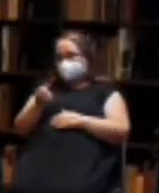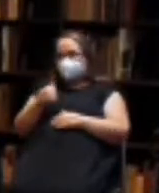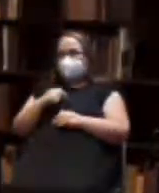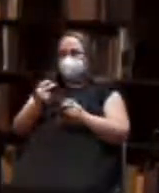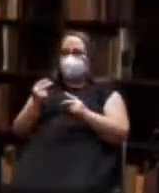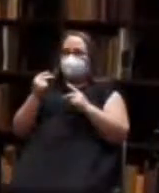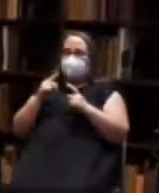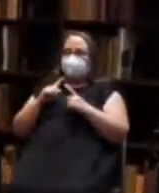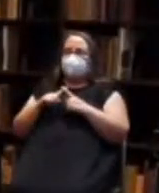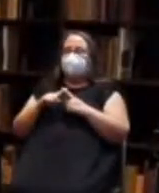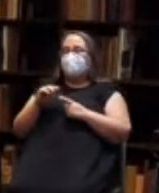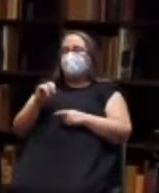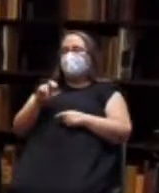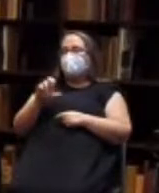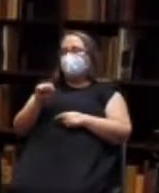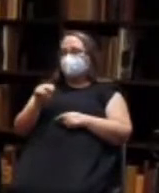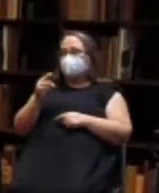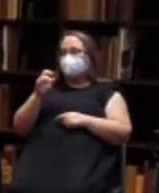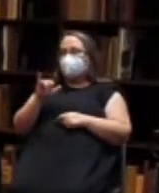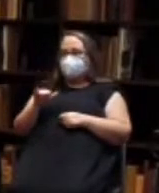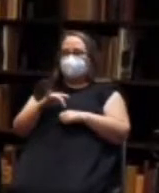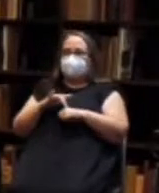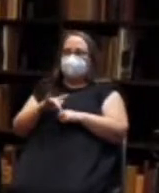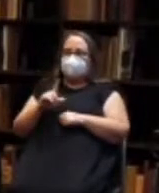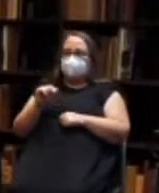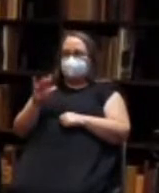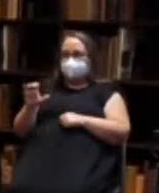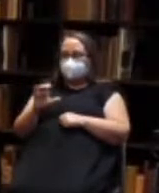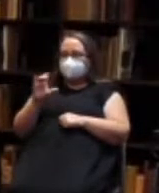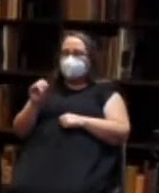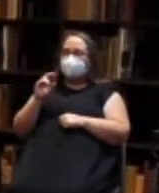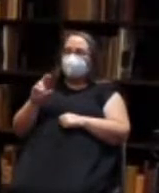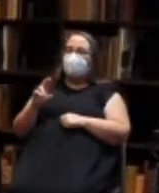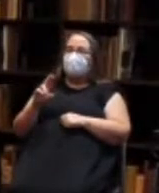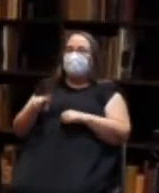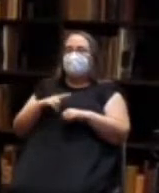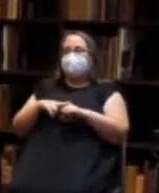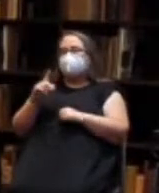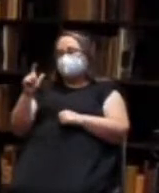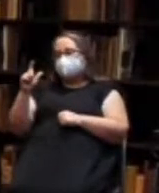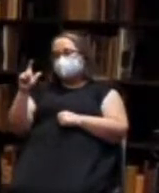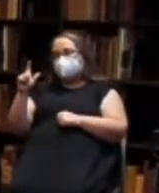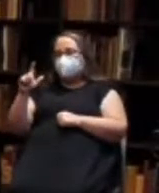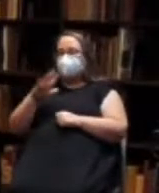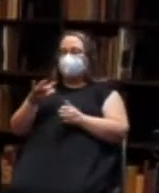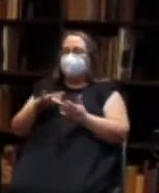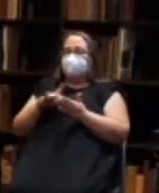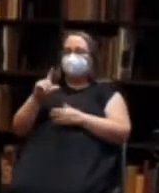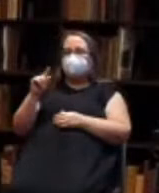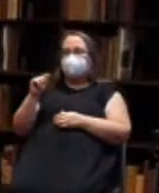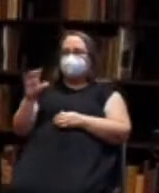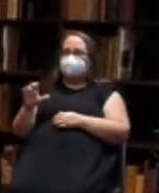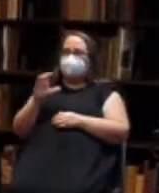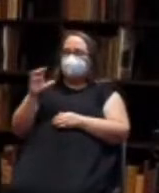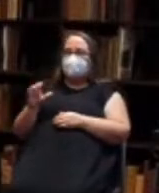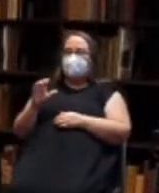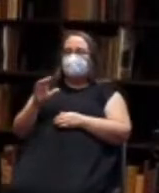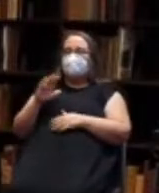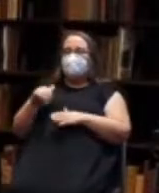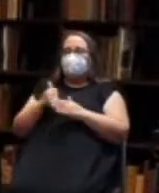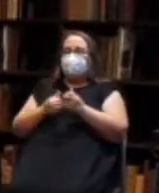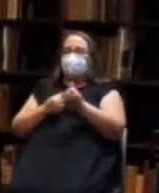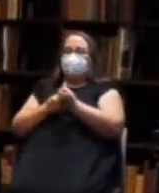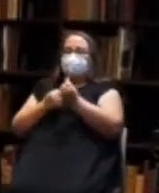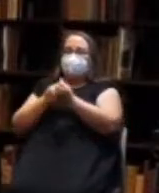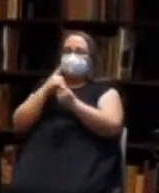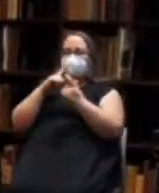can look back to Marcus Garvey in the early 20th century, or the Nation of Islam as well in the middle of the 20th century, who are all